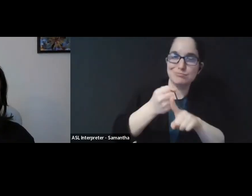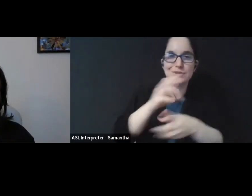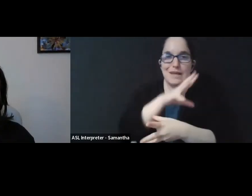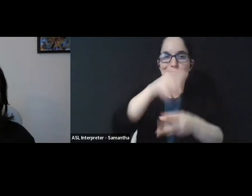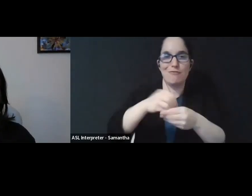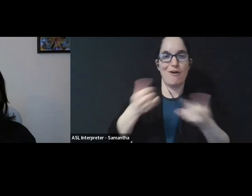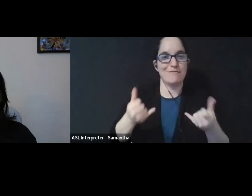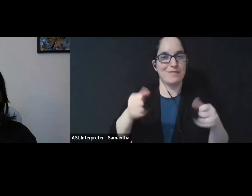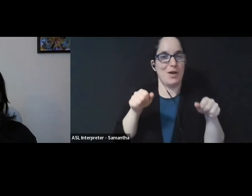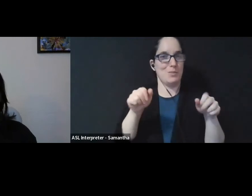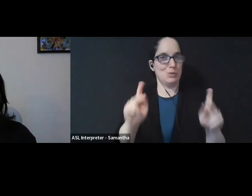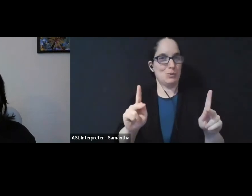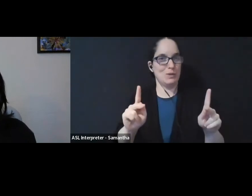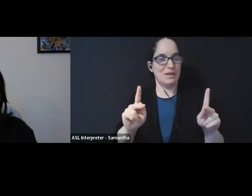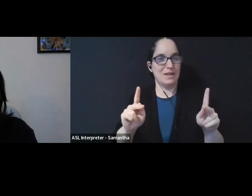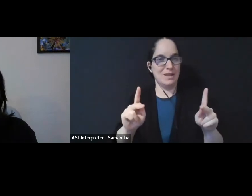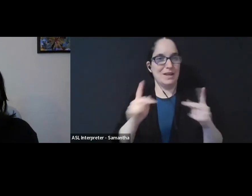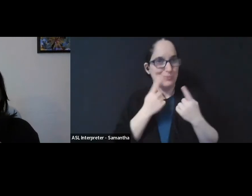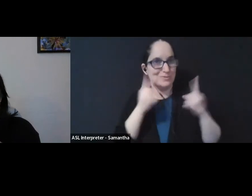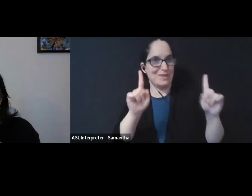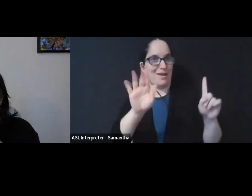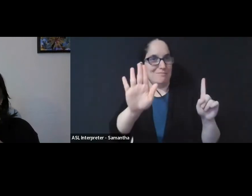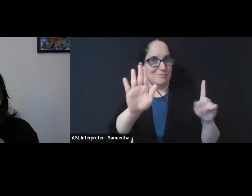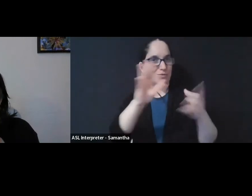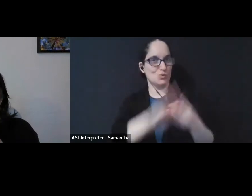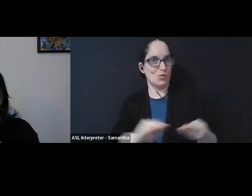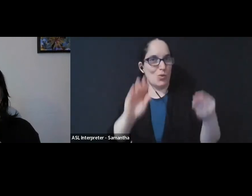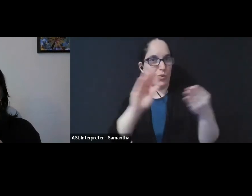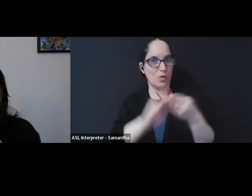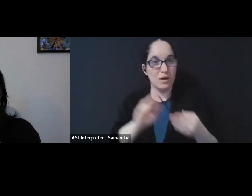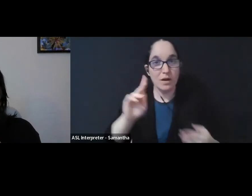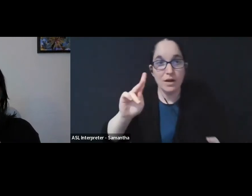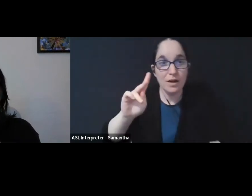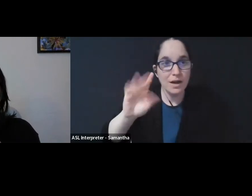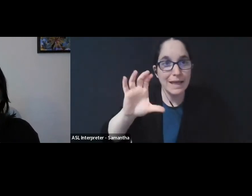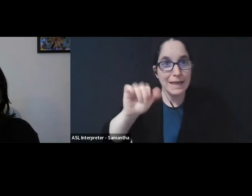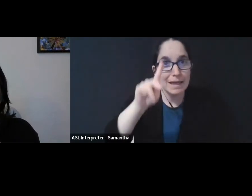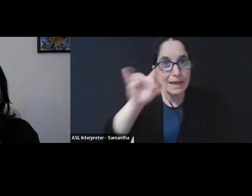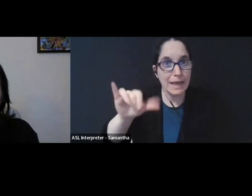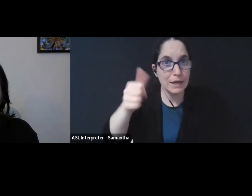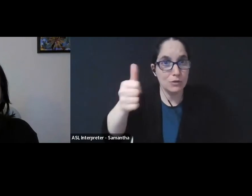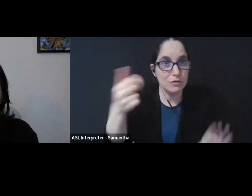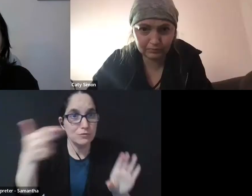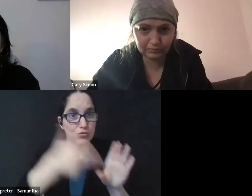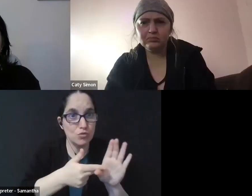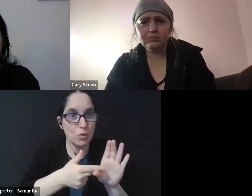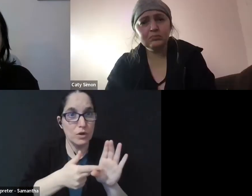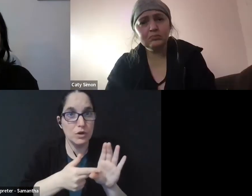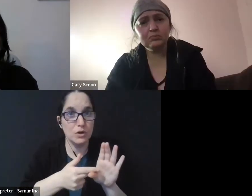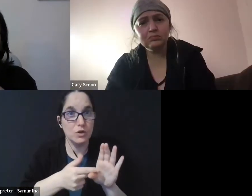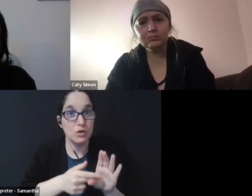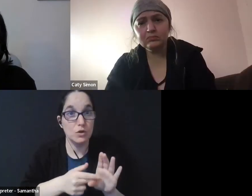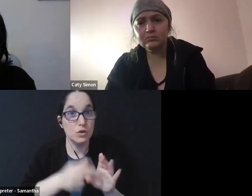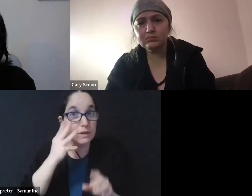in these opportunities and to tell your own stories. And I was wondering, Caty, did you want to jump in and talk about what it's been like for you in recently,